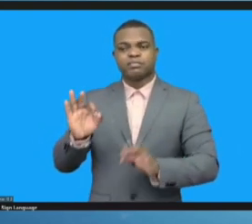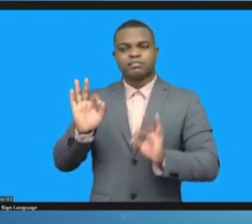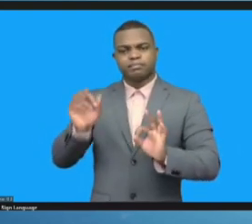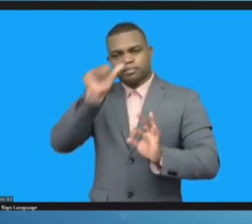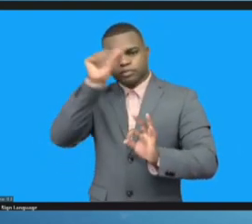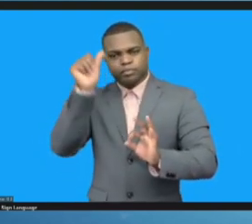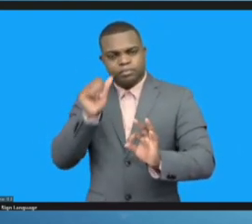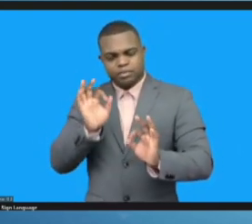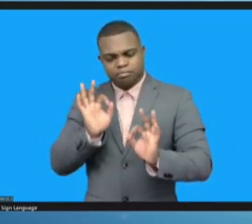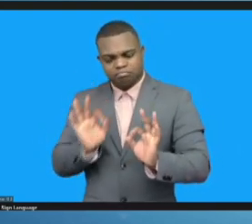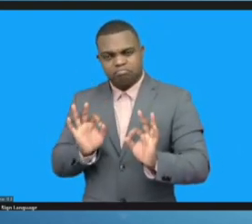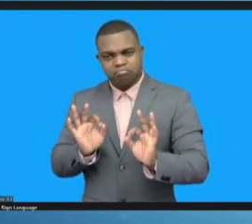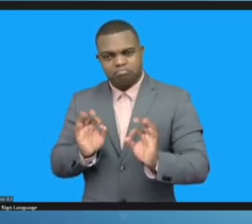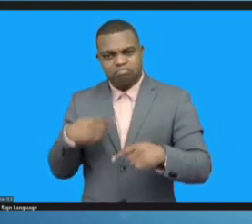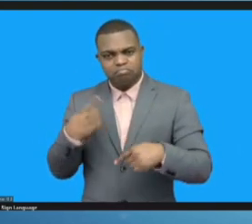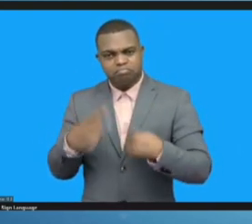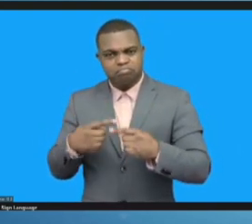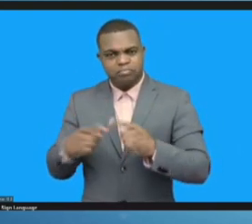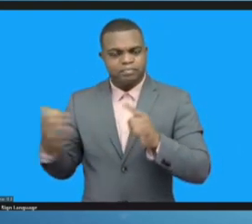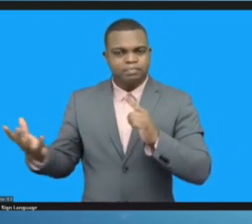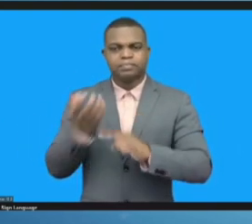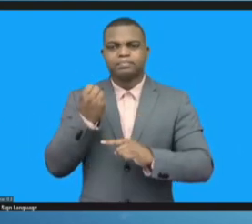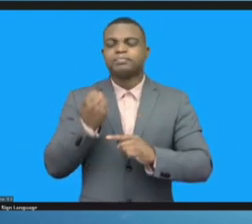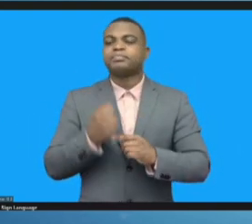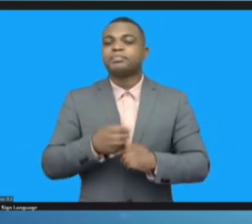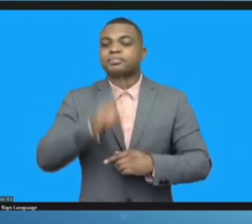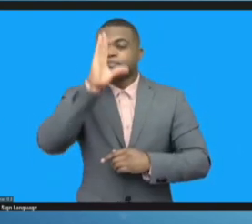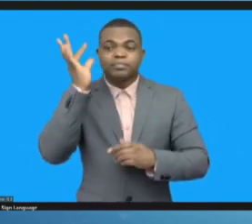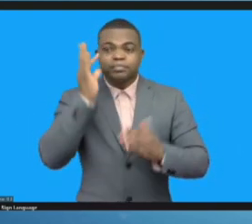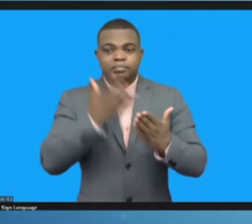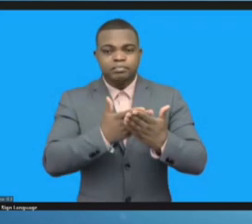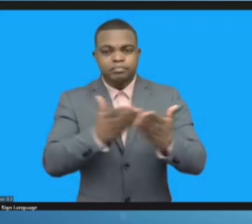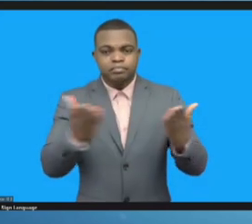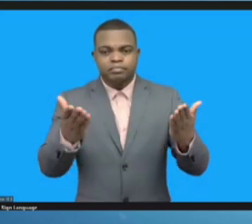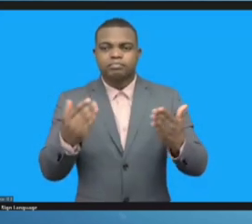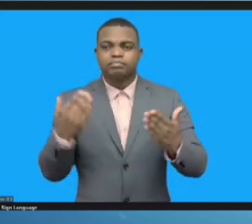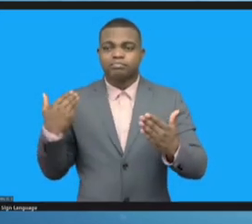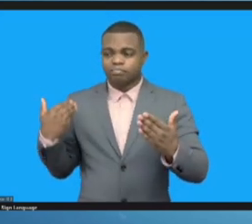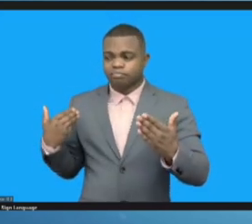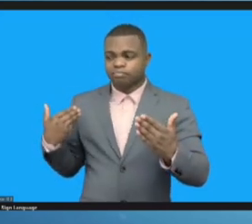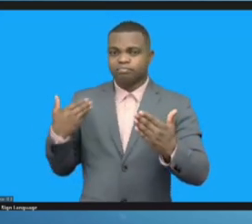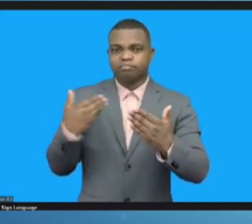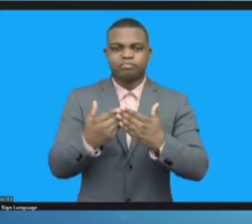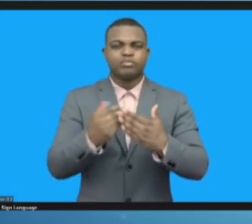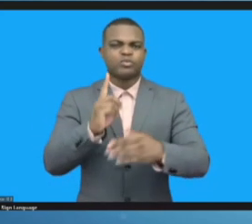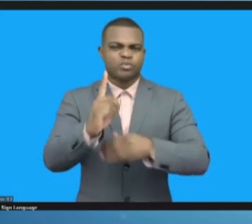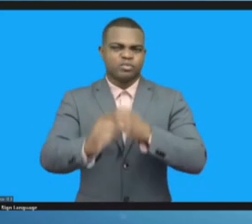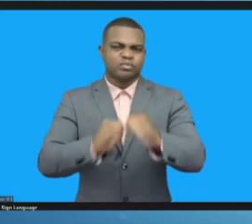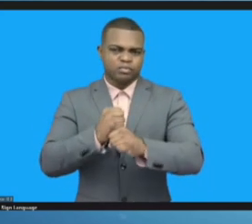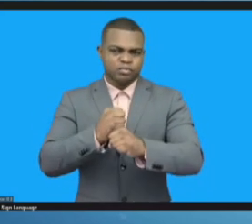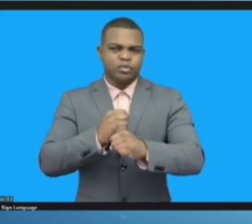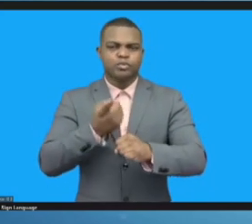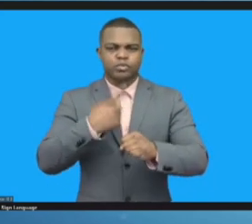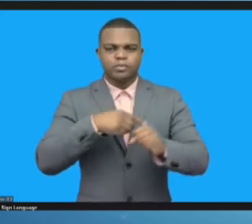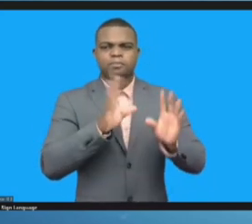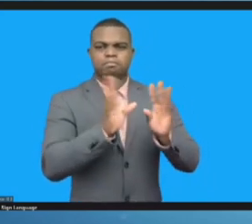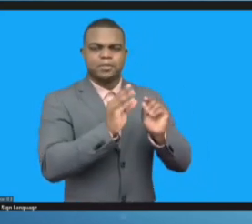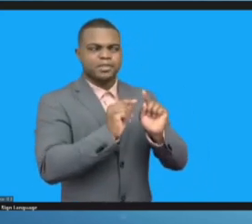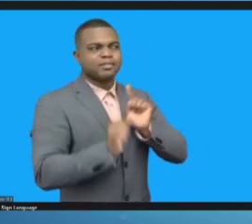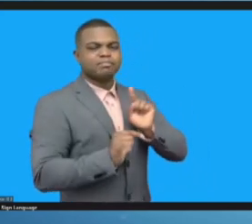since that time. The compounded effects of the most recent global crisis of climate change, of